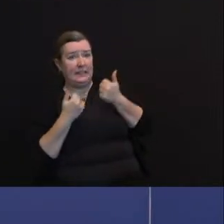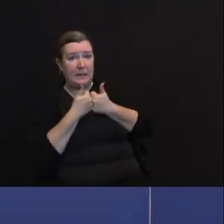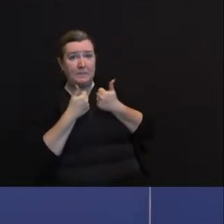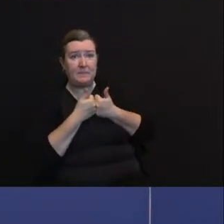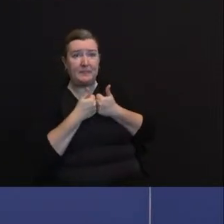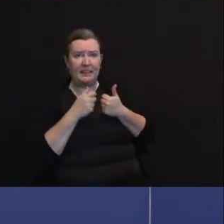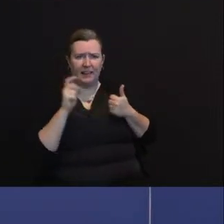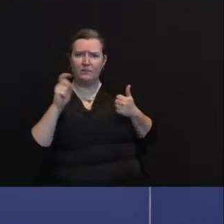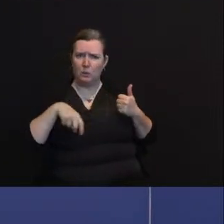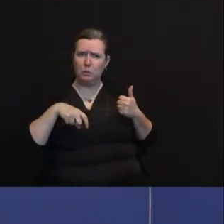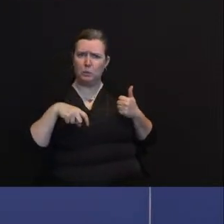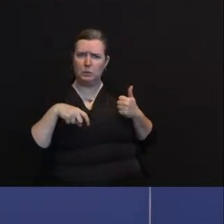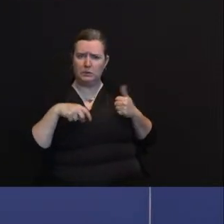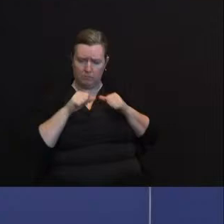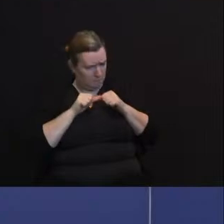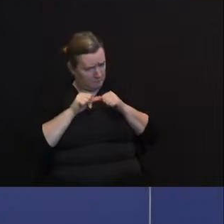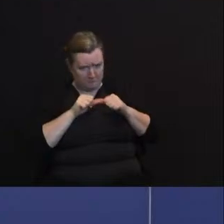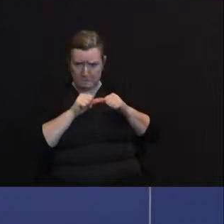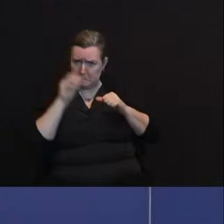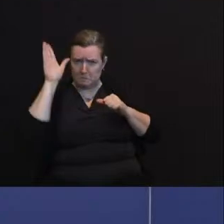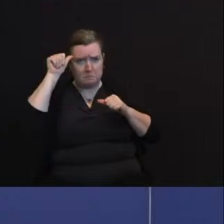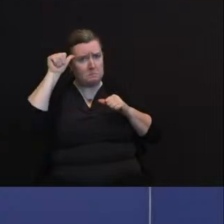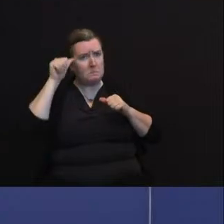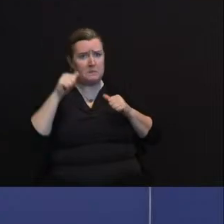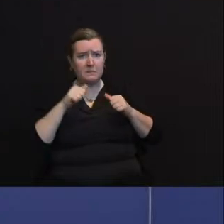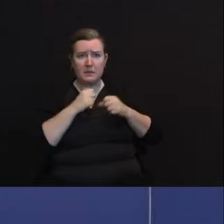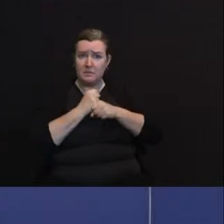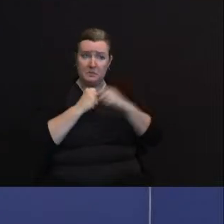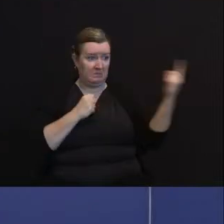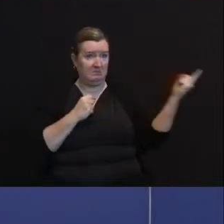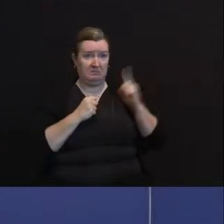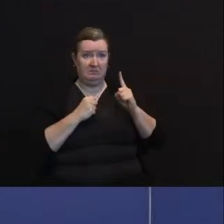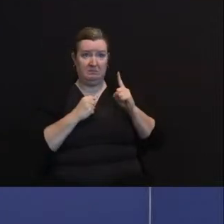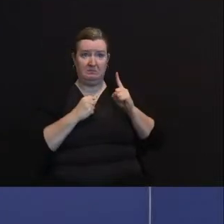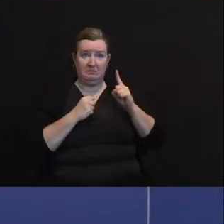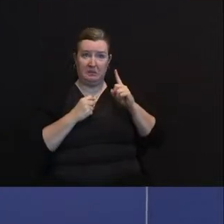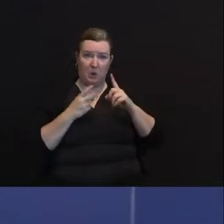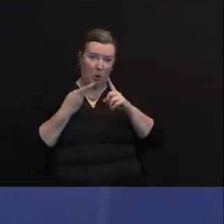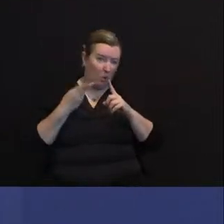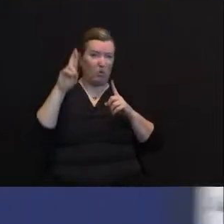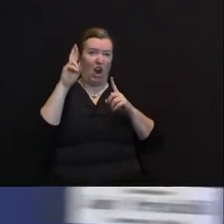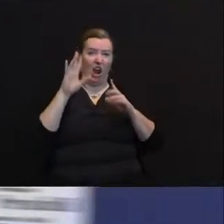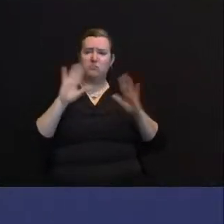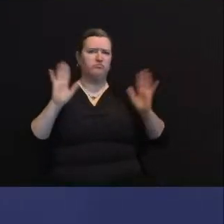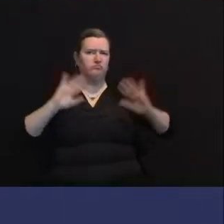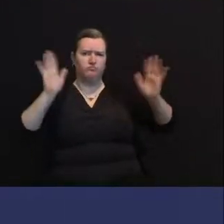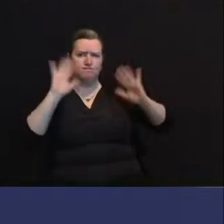We got to keep doing what we're doing until the vaccine comes in and really begins to take effect. Yes.